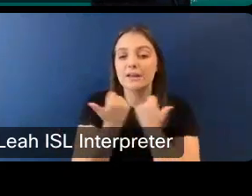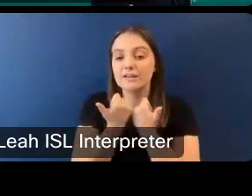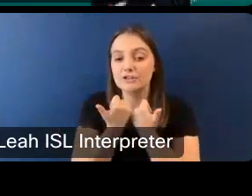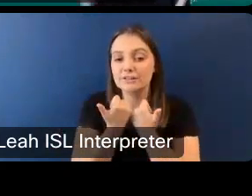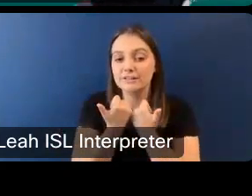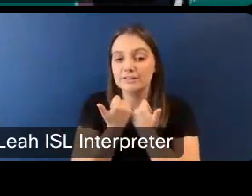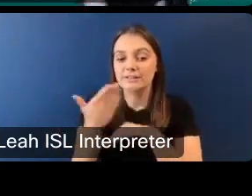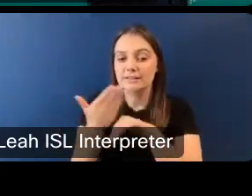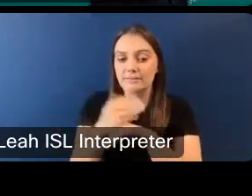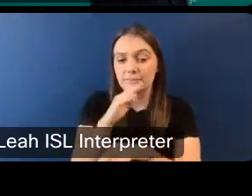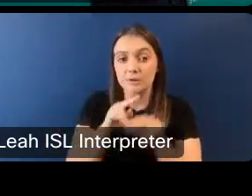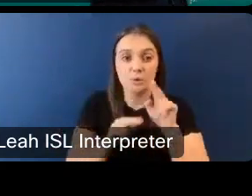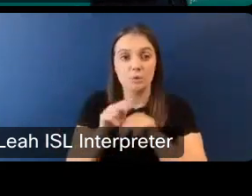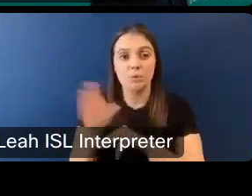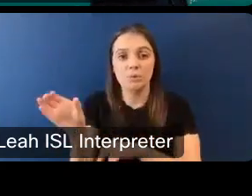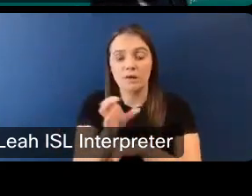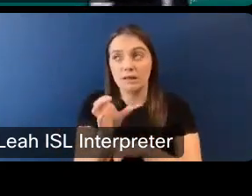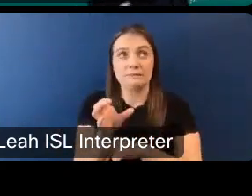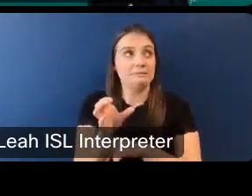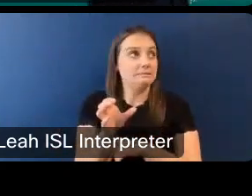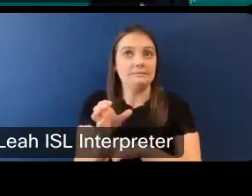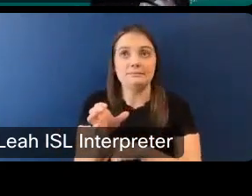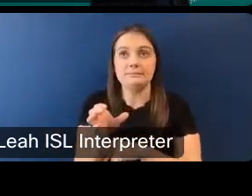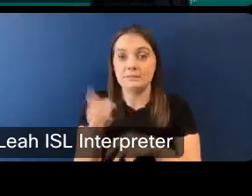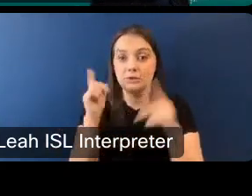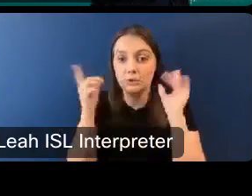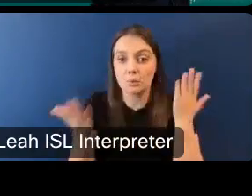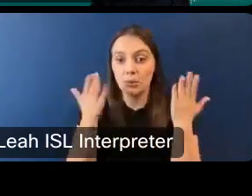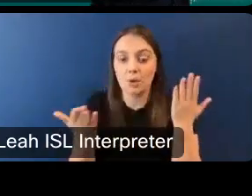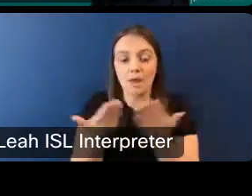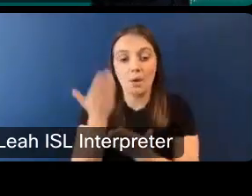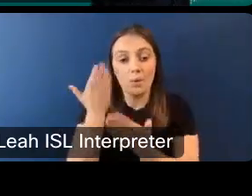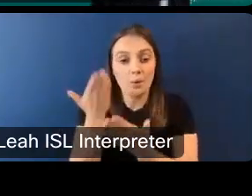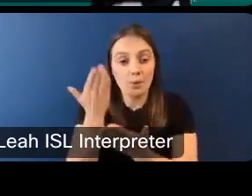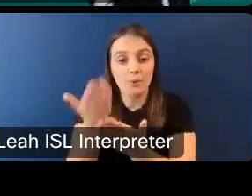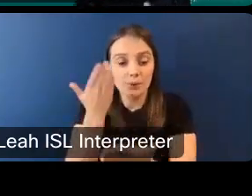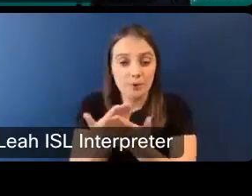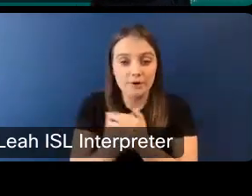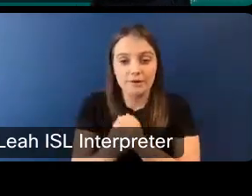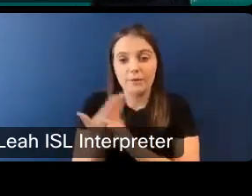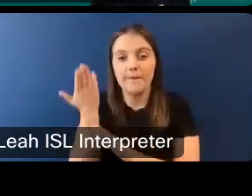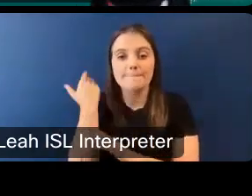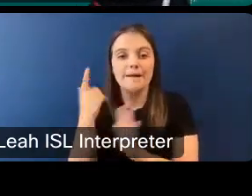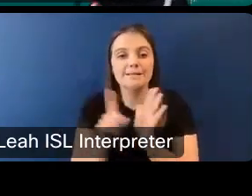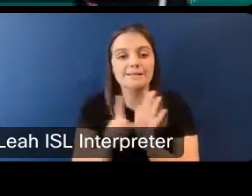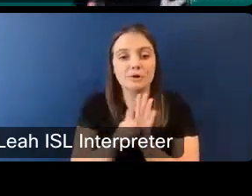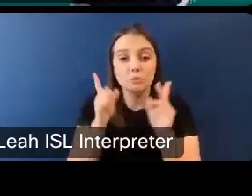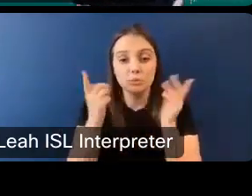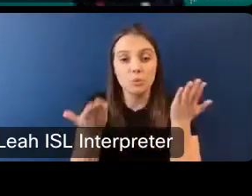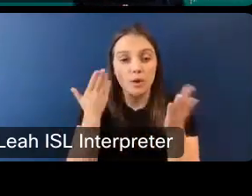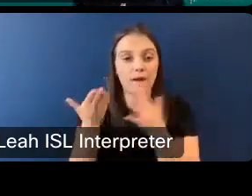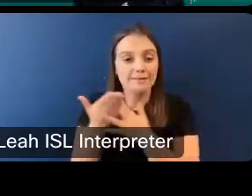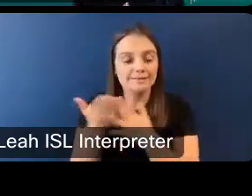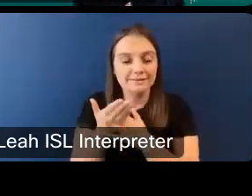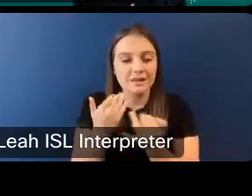newcomers blind to new learning, past alerts. So I suppose, you know, a lot of